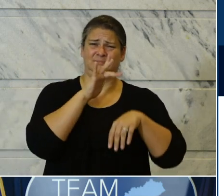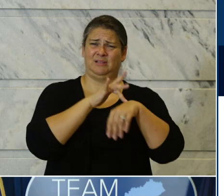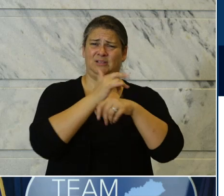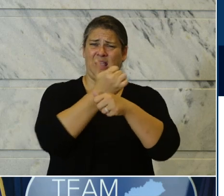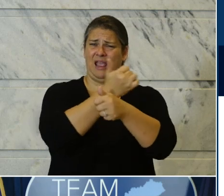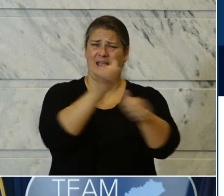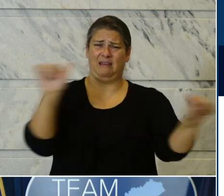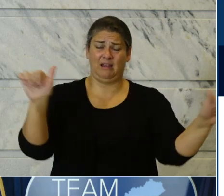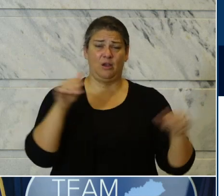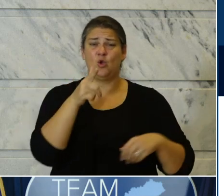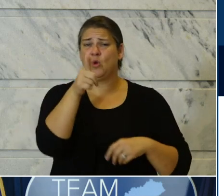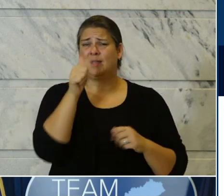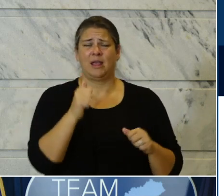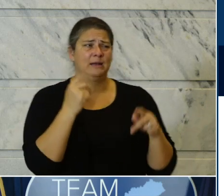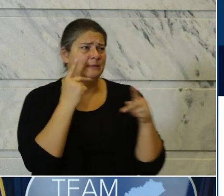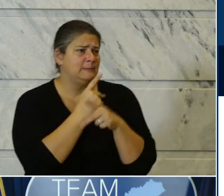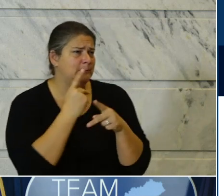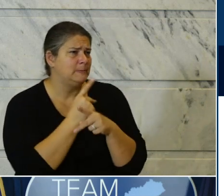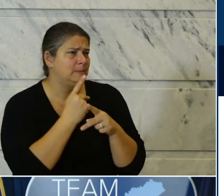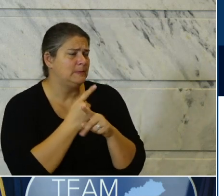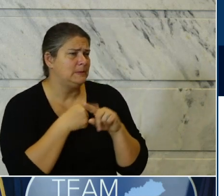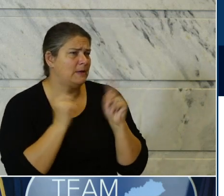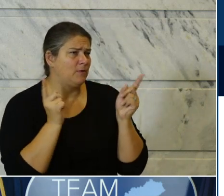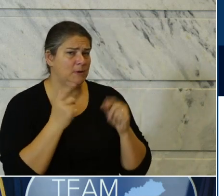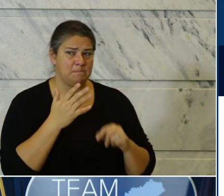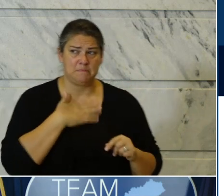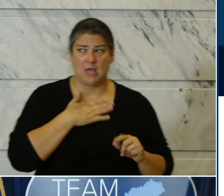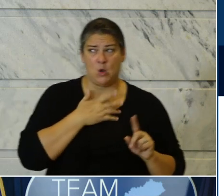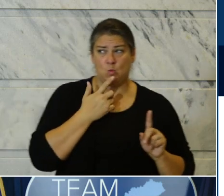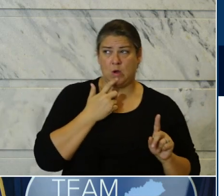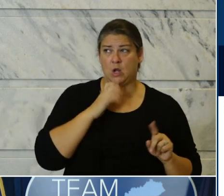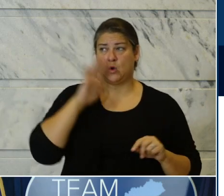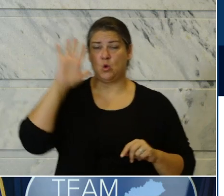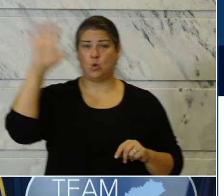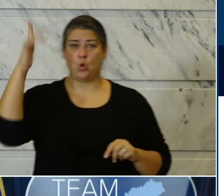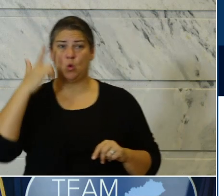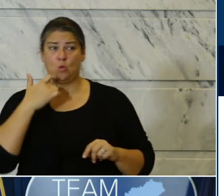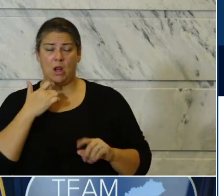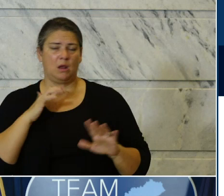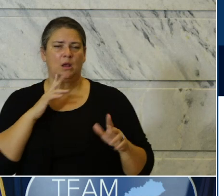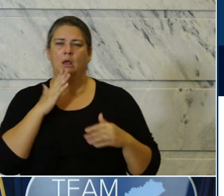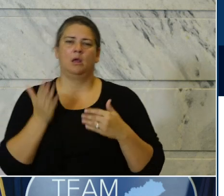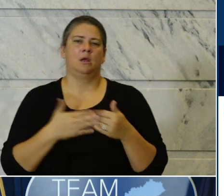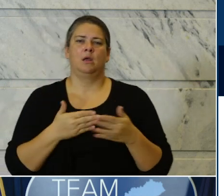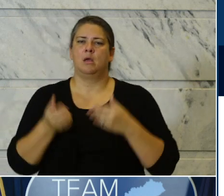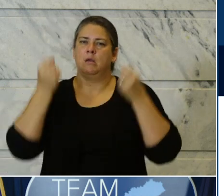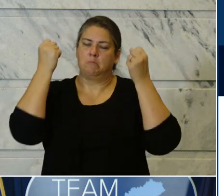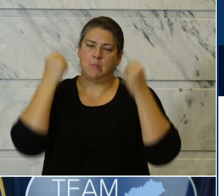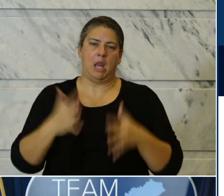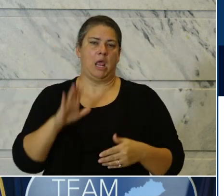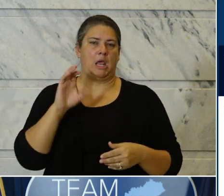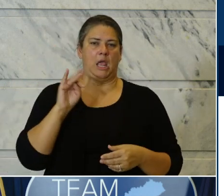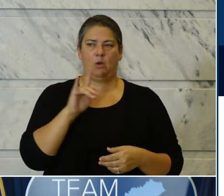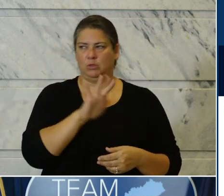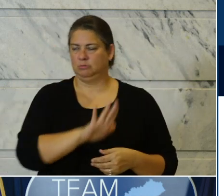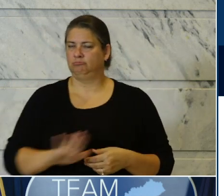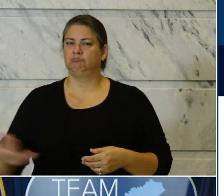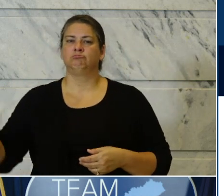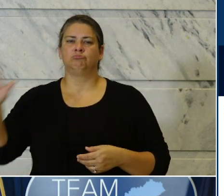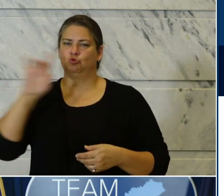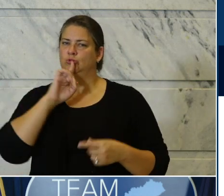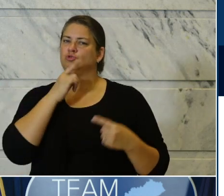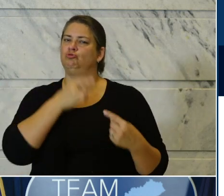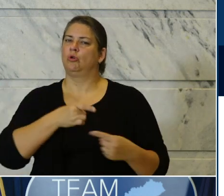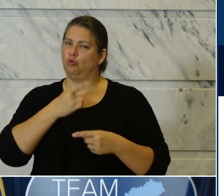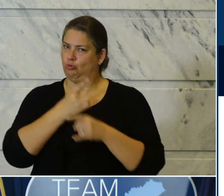them differently. We can set red and yellow and orange differently, but it still shows that a lot of our counties are really